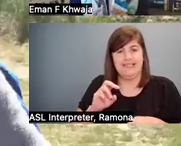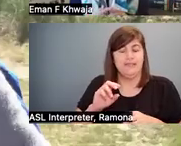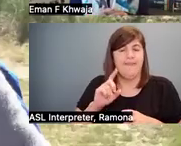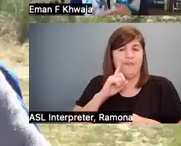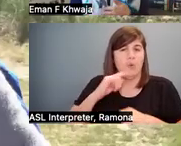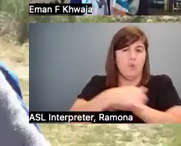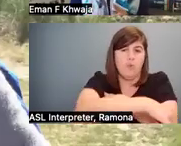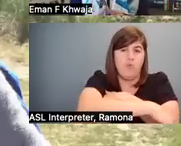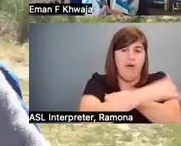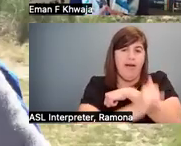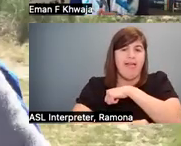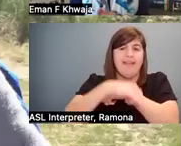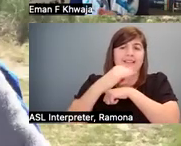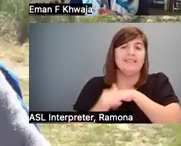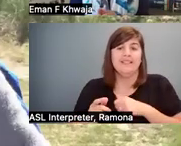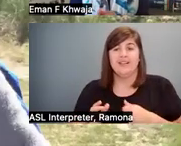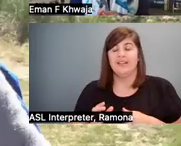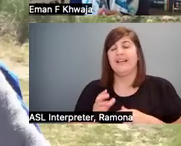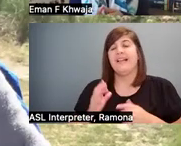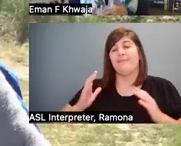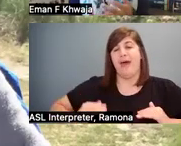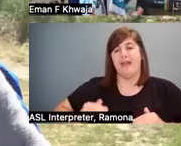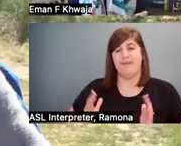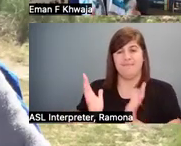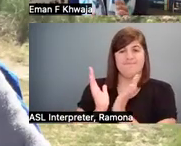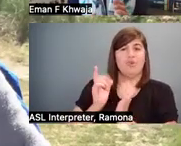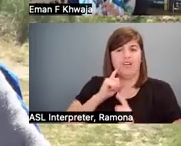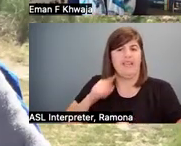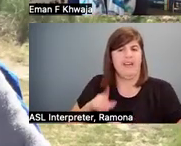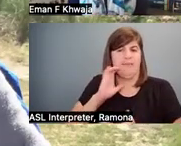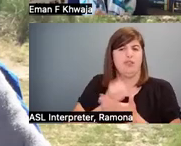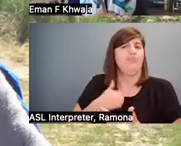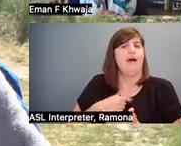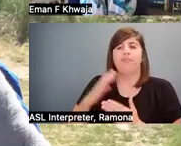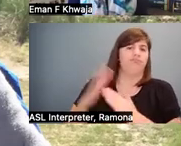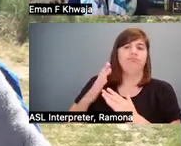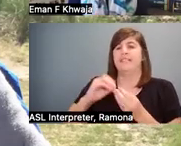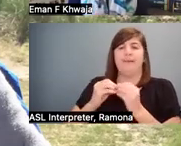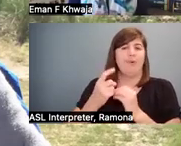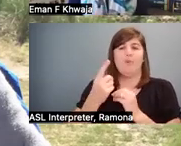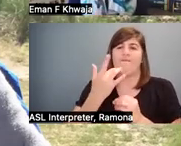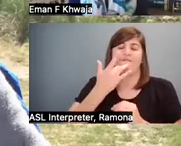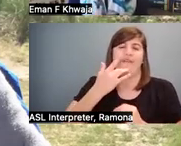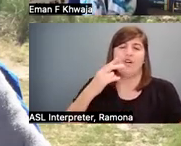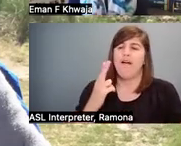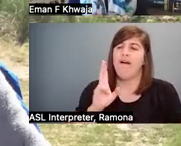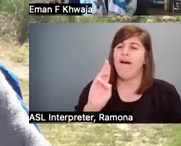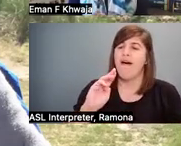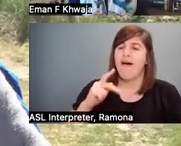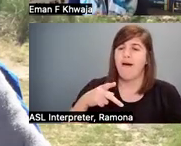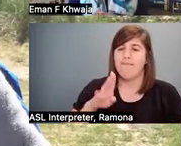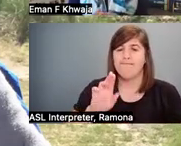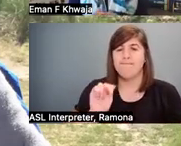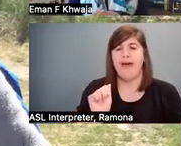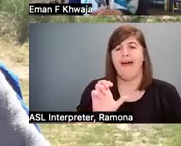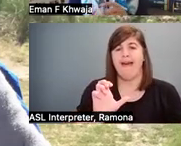photo of me with one of my favorite humpback whales of all time. And that experience was my first time seeing whales.